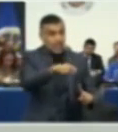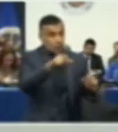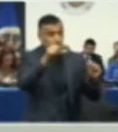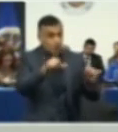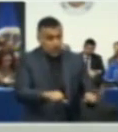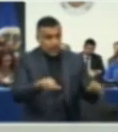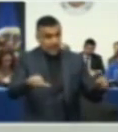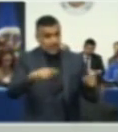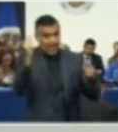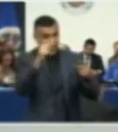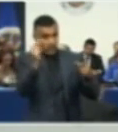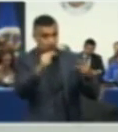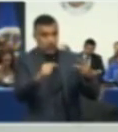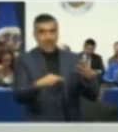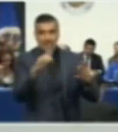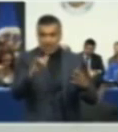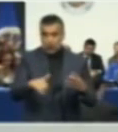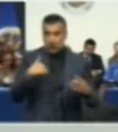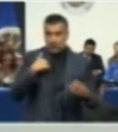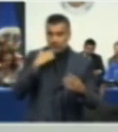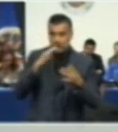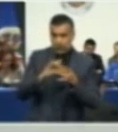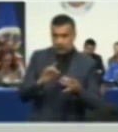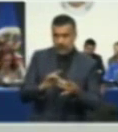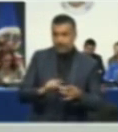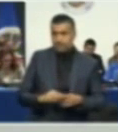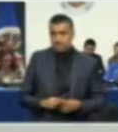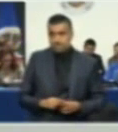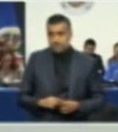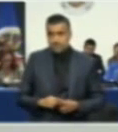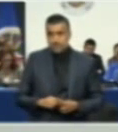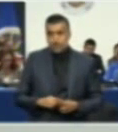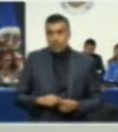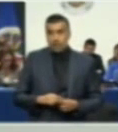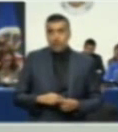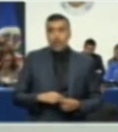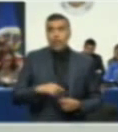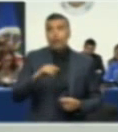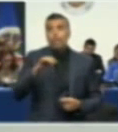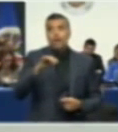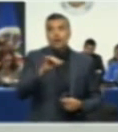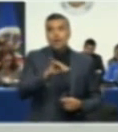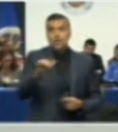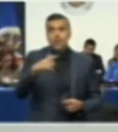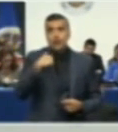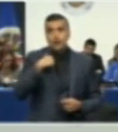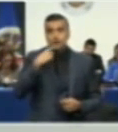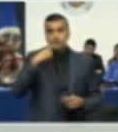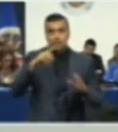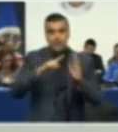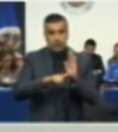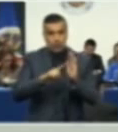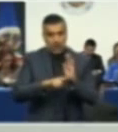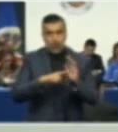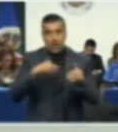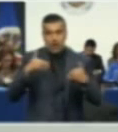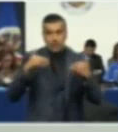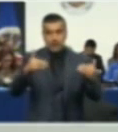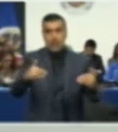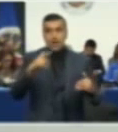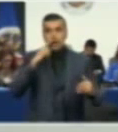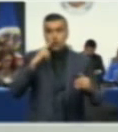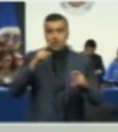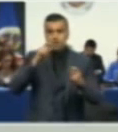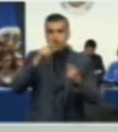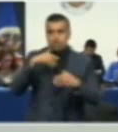what I meant about dynamic. So that was one thing I wanted to mention. I also wanted to ask us to explore as we go forward the